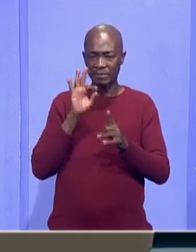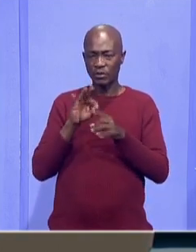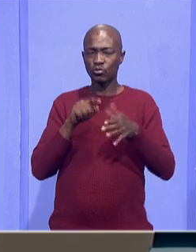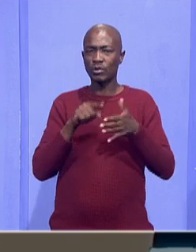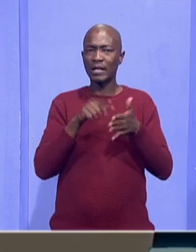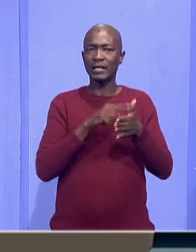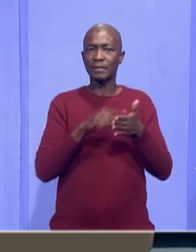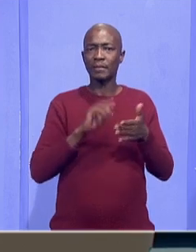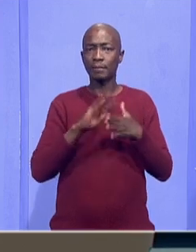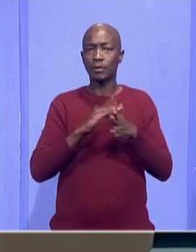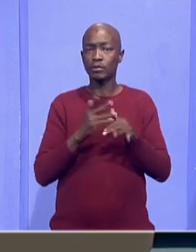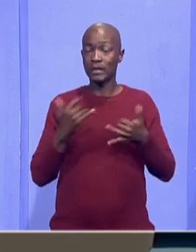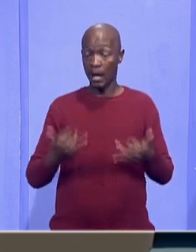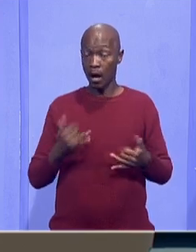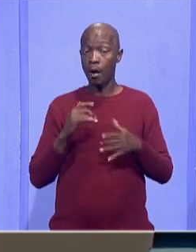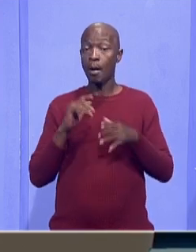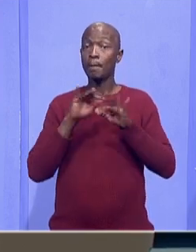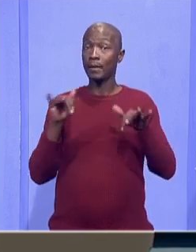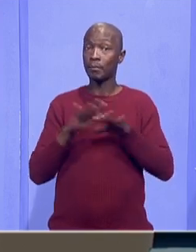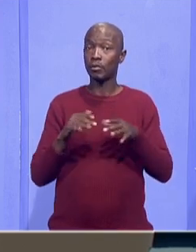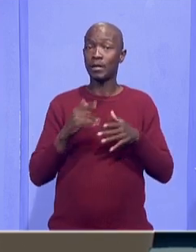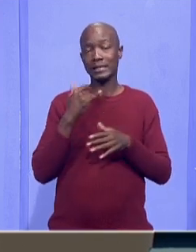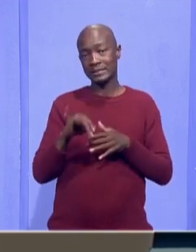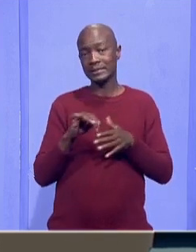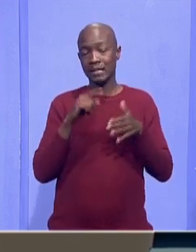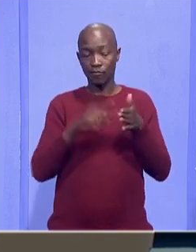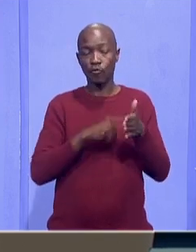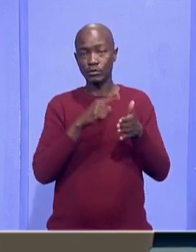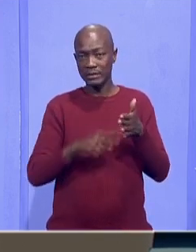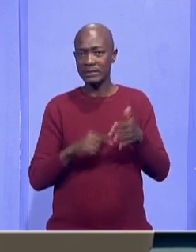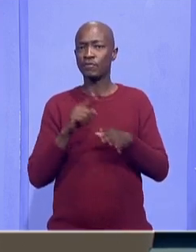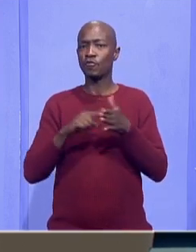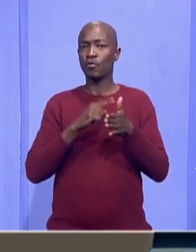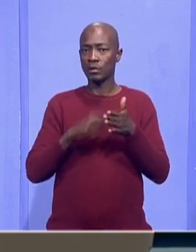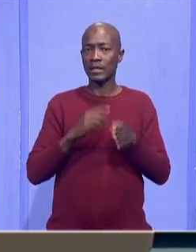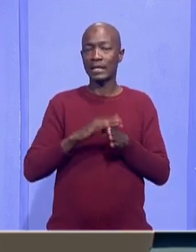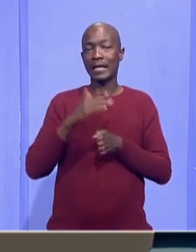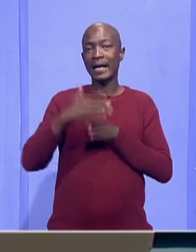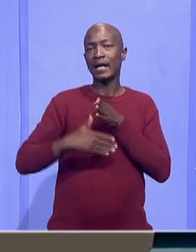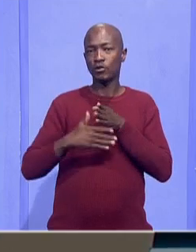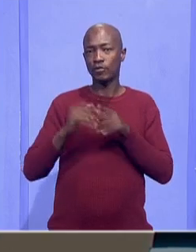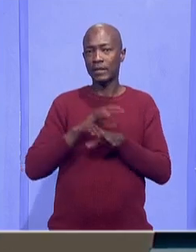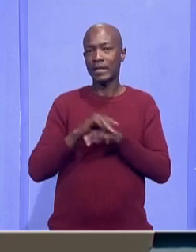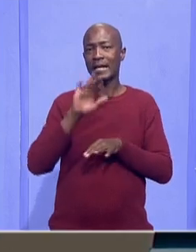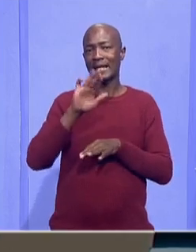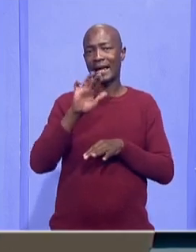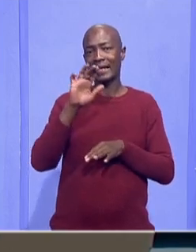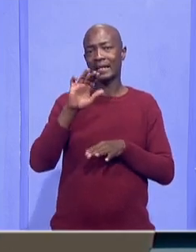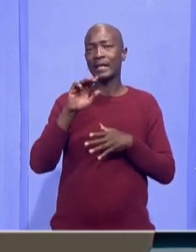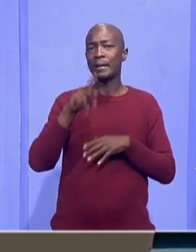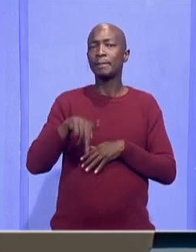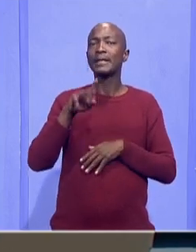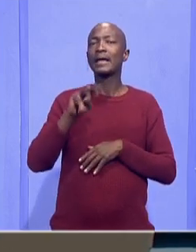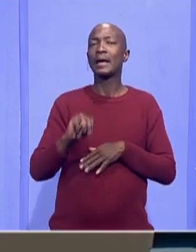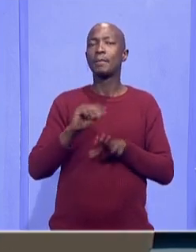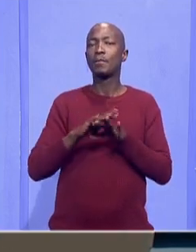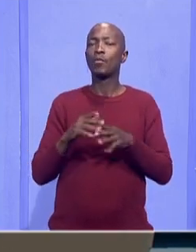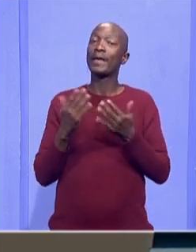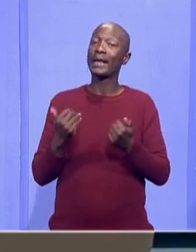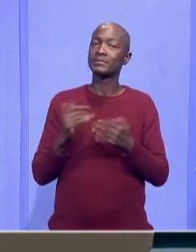at the moment, people are still casting their votes, and at the end of the day, around about 9 p.m., that's when we're expecting the